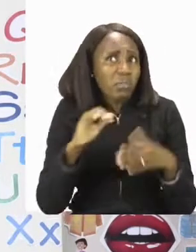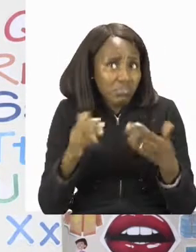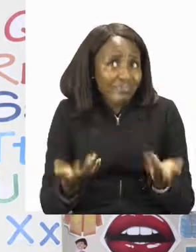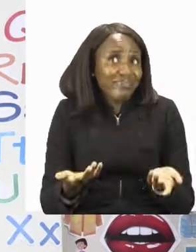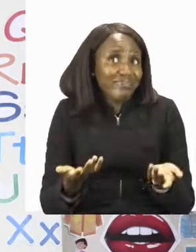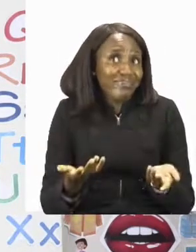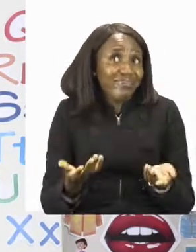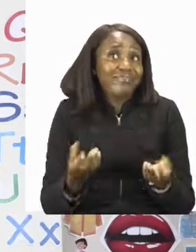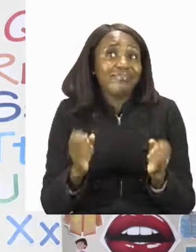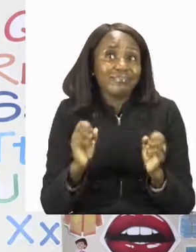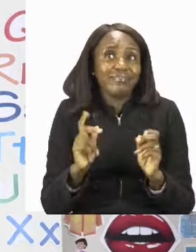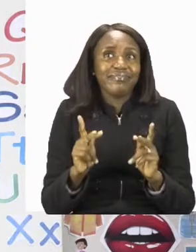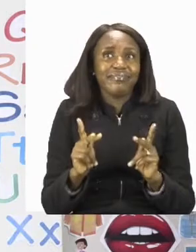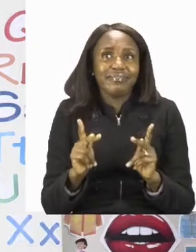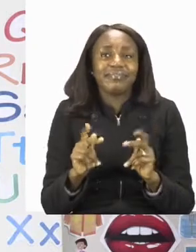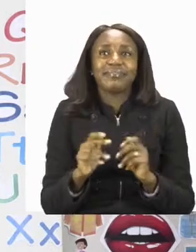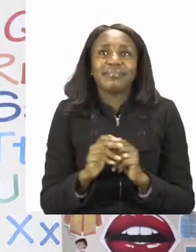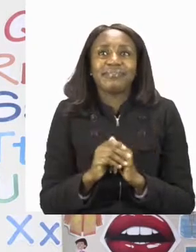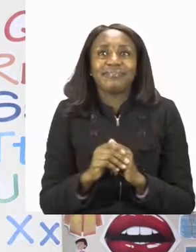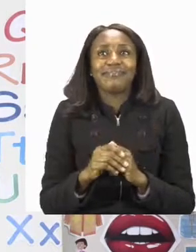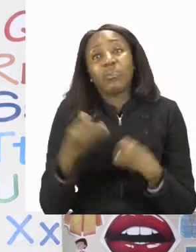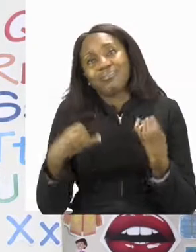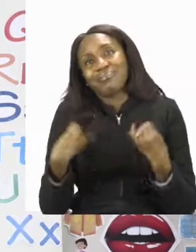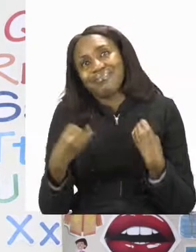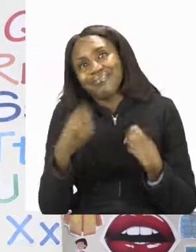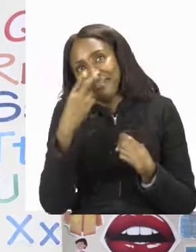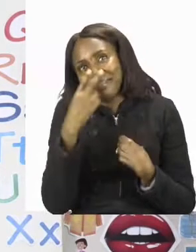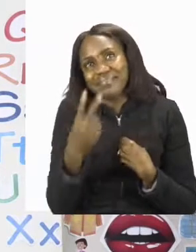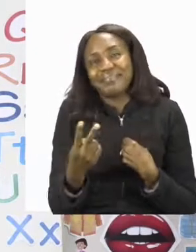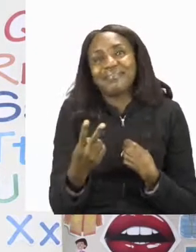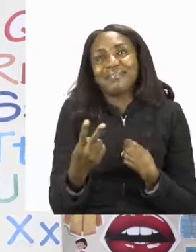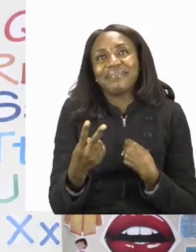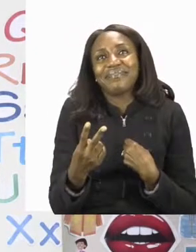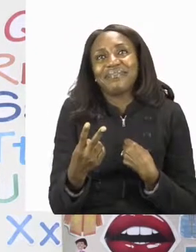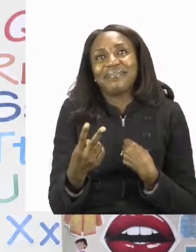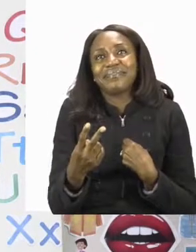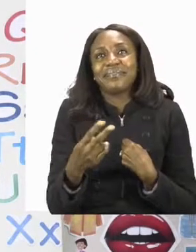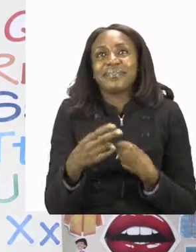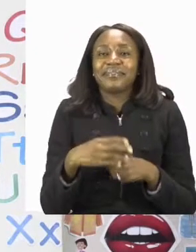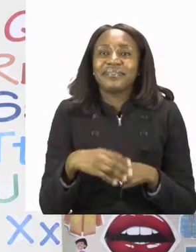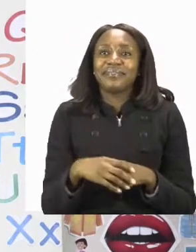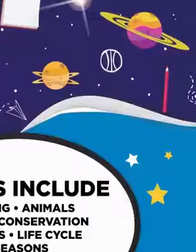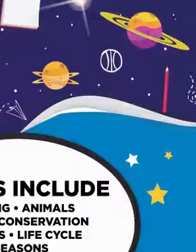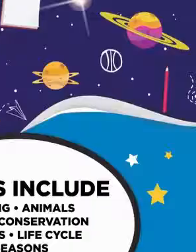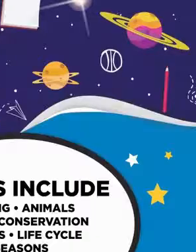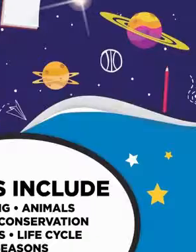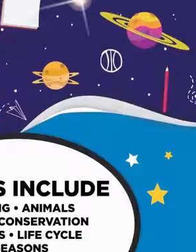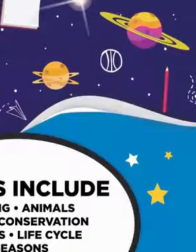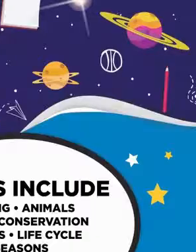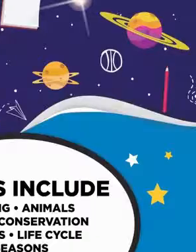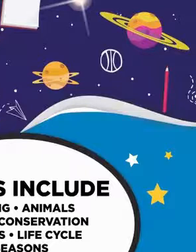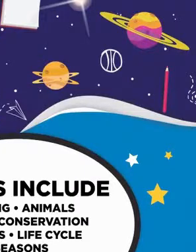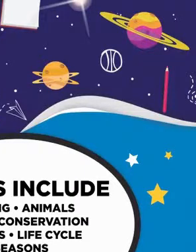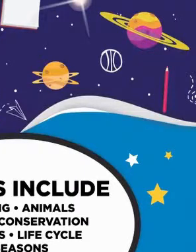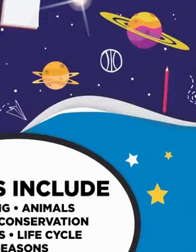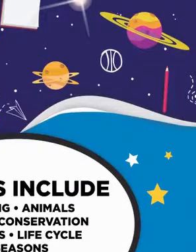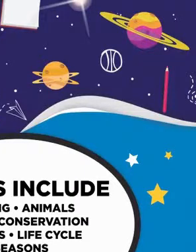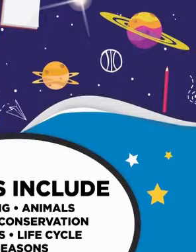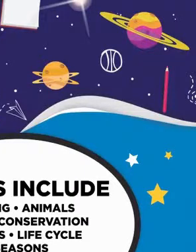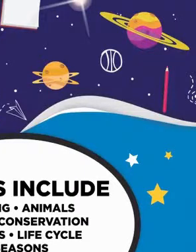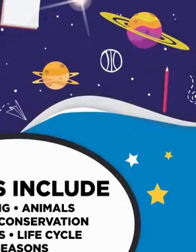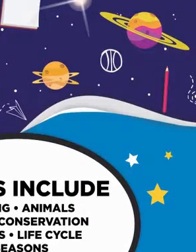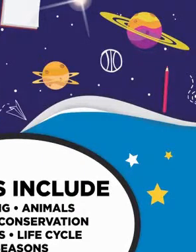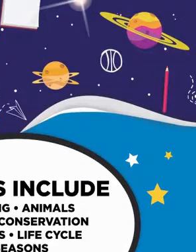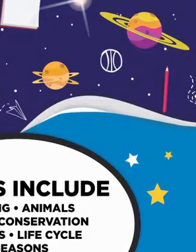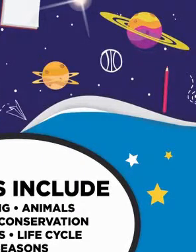make a loud noise. Have fun, and I'll see you soon after the advert break. Do you have children in the age range